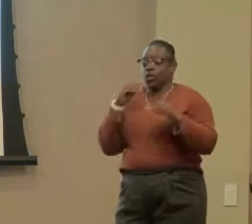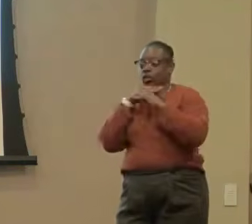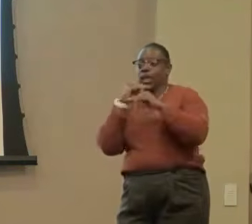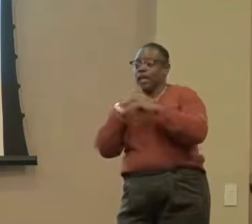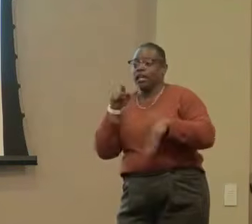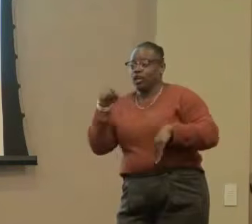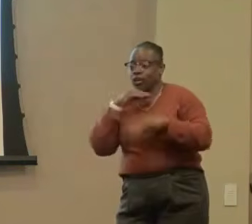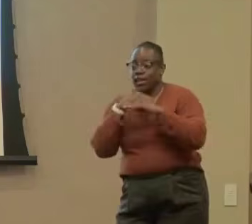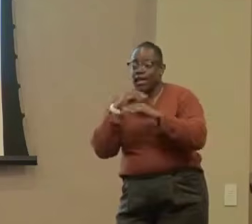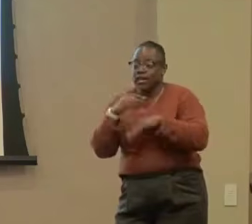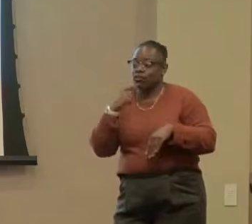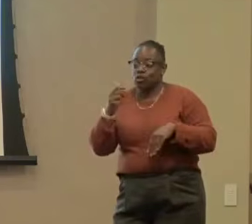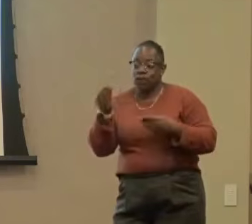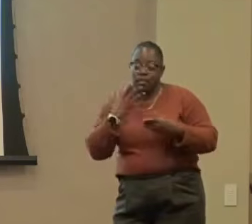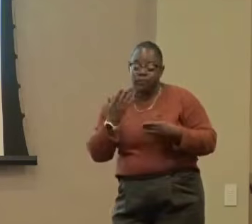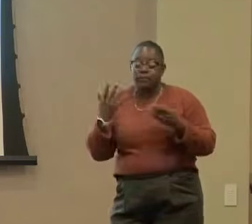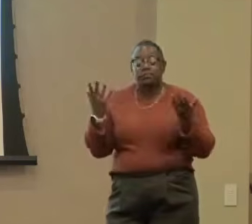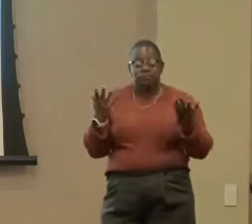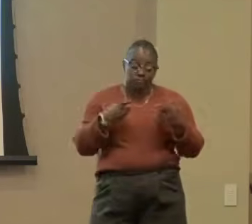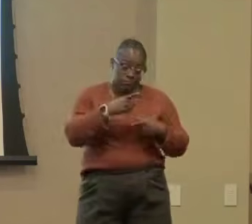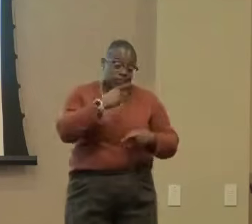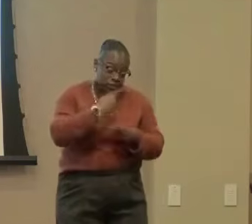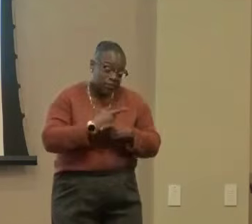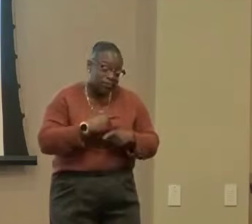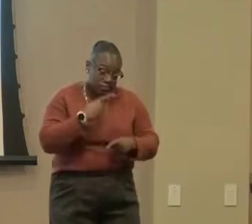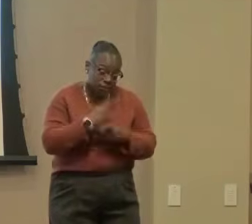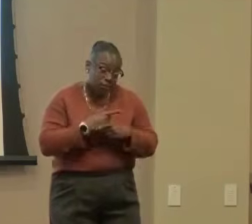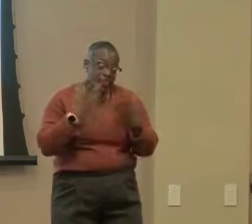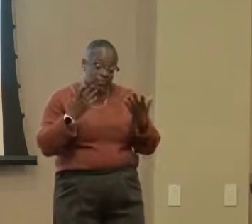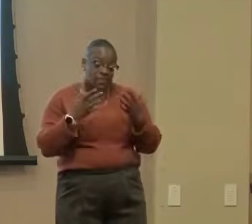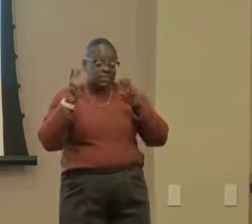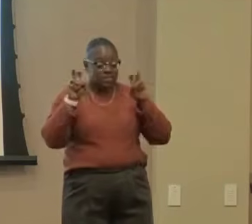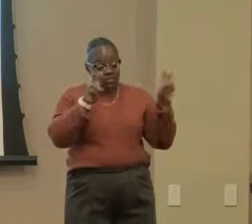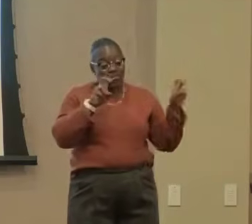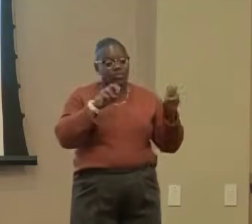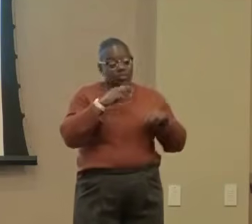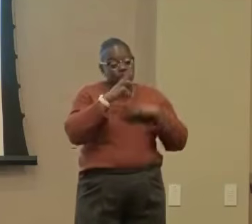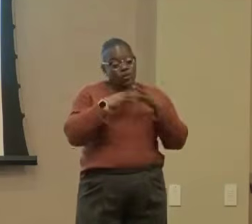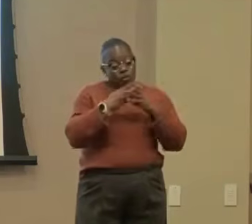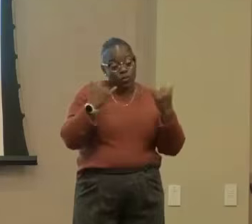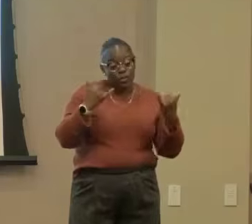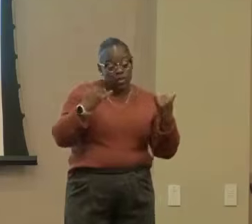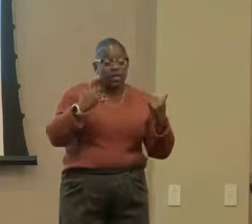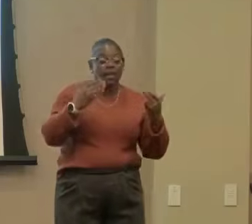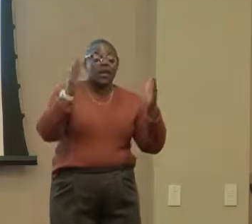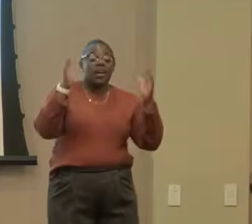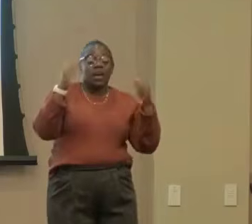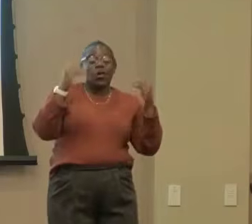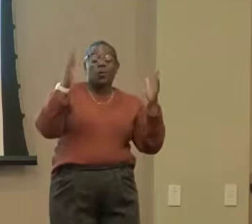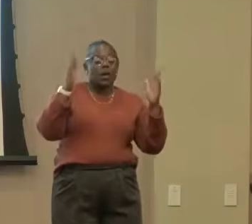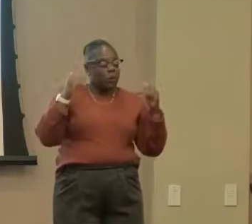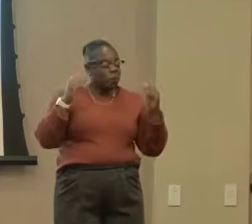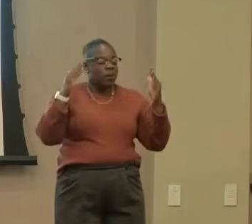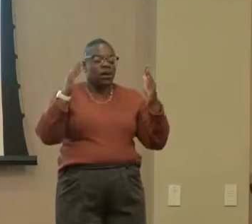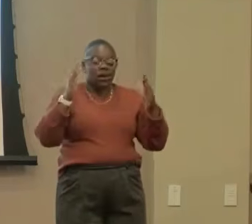that's correct. Yeah. So that is a pressing issue in today's world, and I really hope one day that we're able to fight against